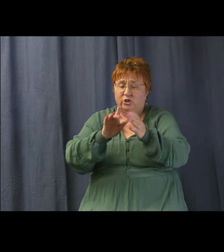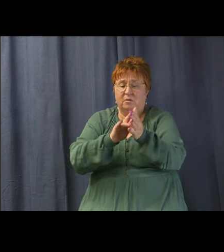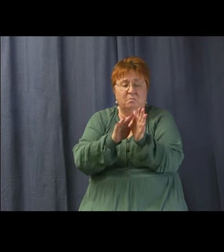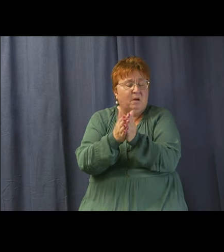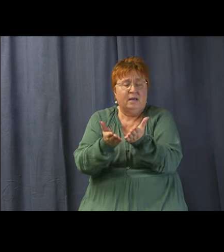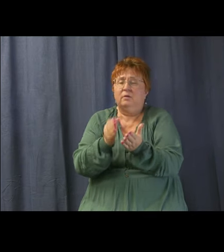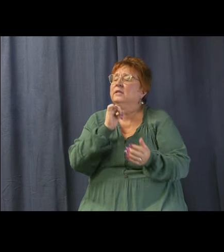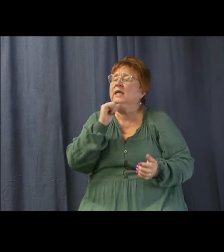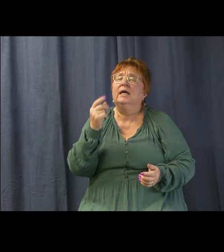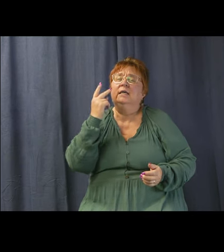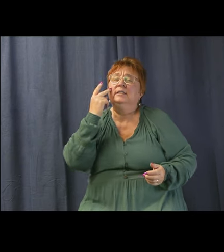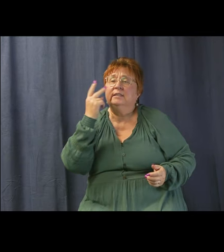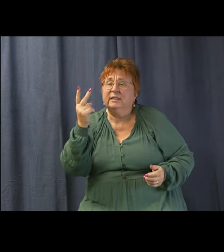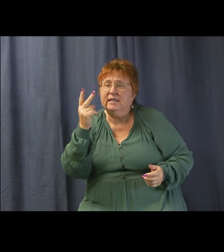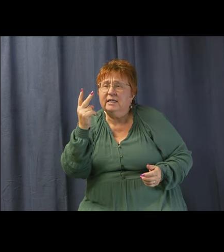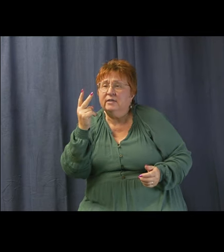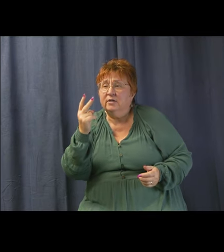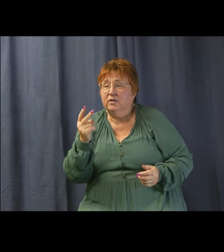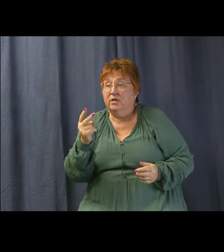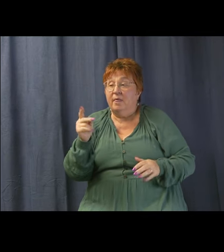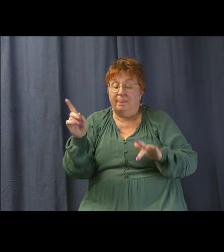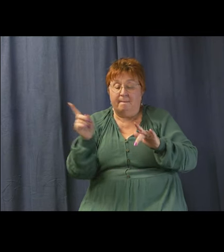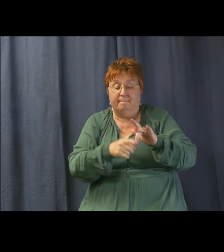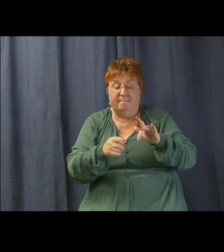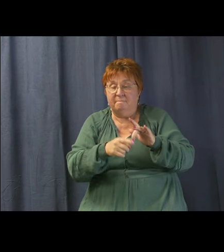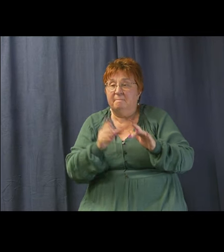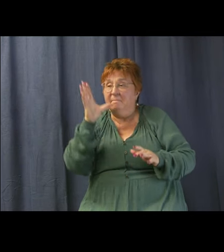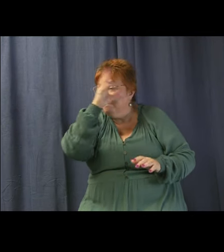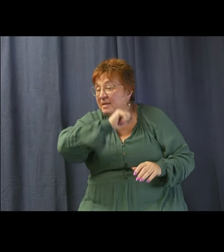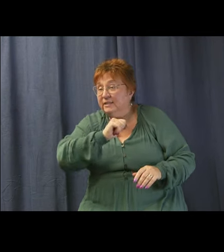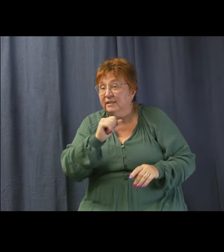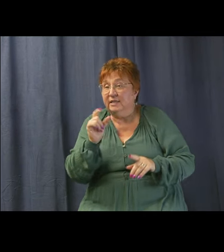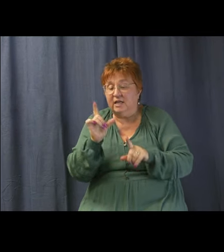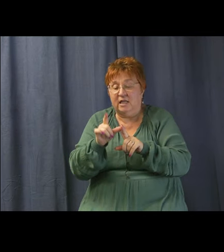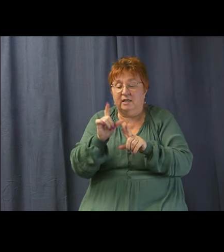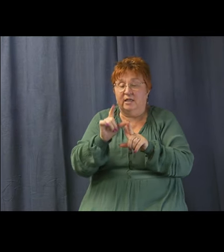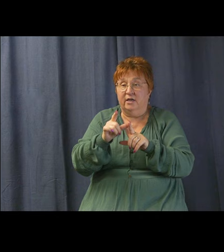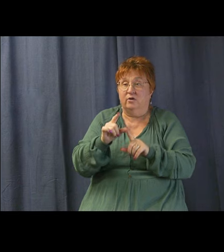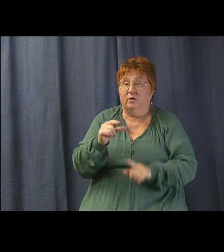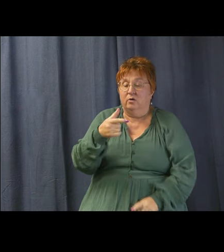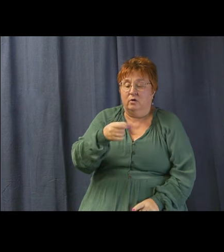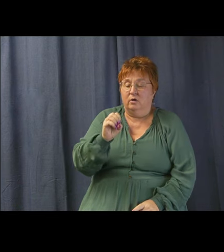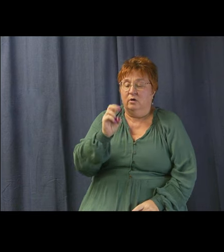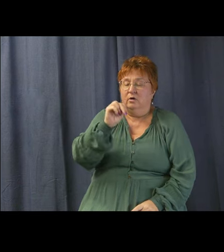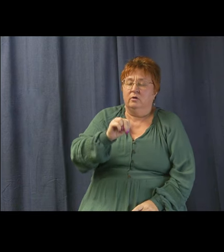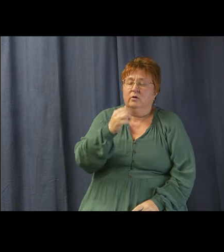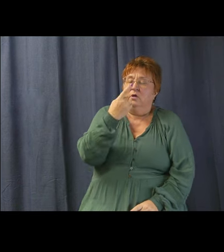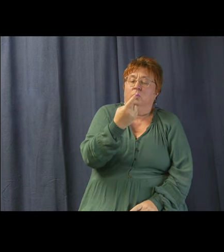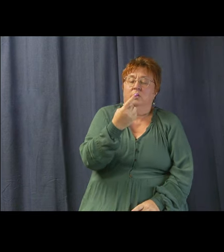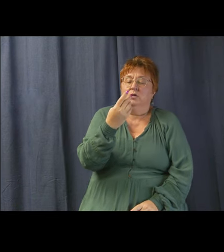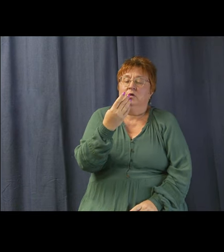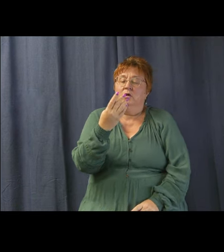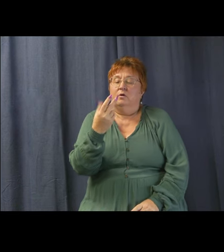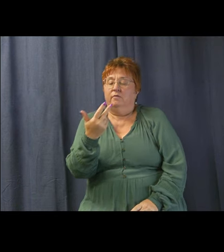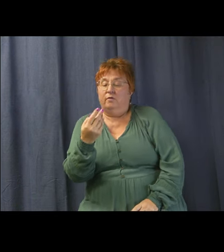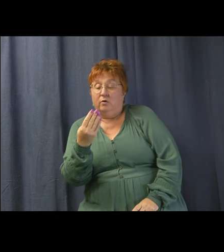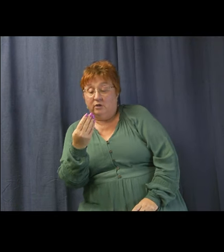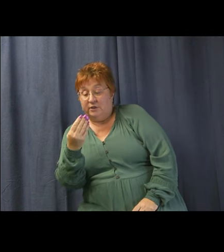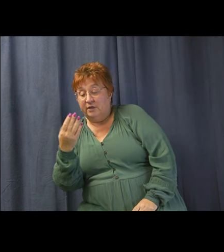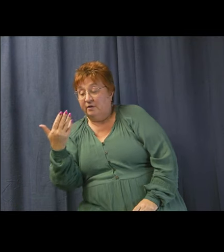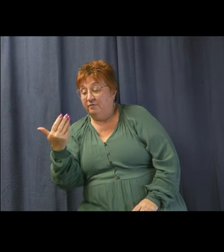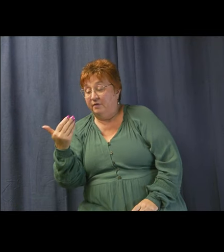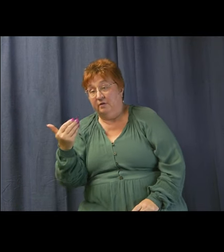Torah. And so what does he do? In Genesis 1, 14 and 15, it